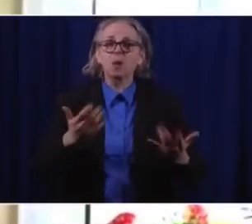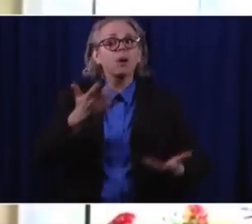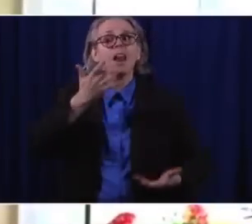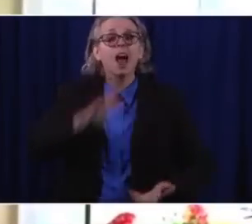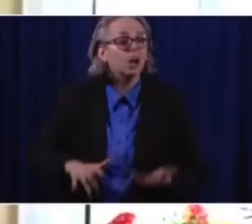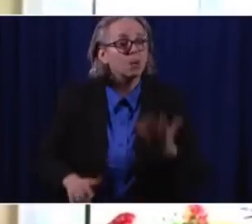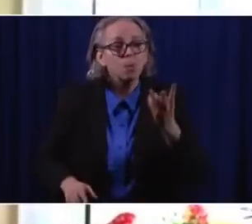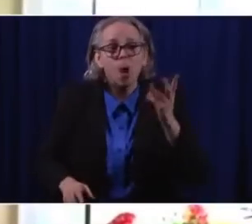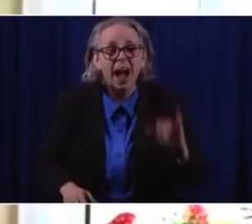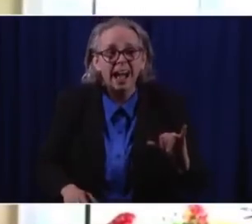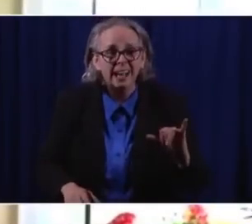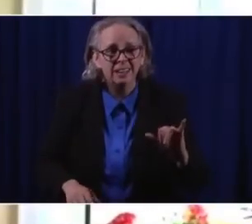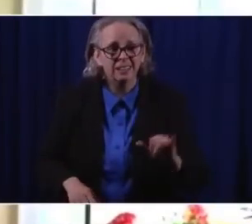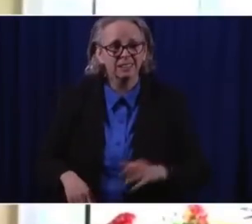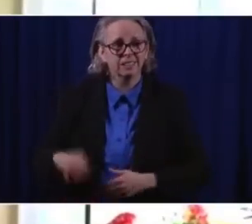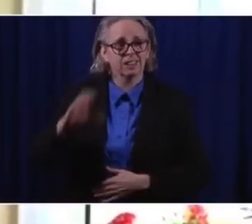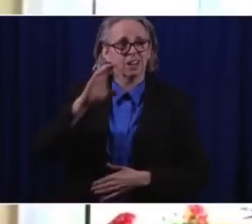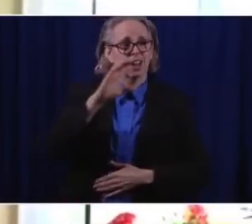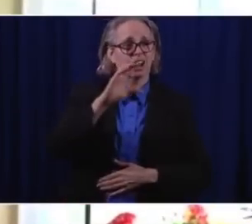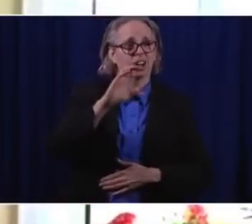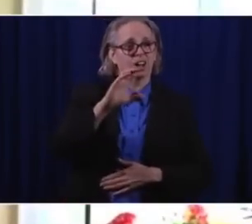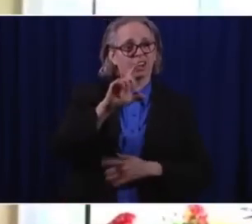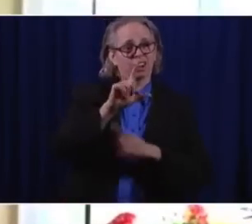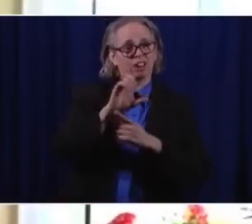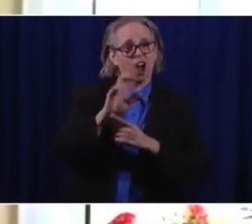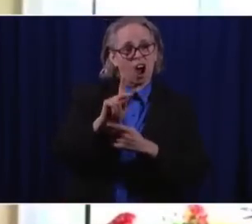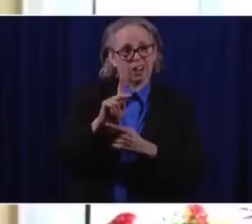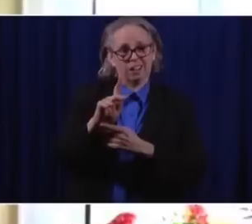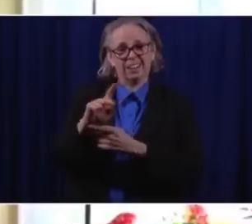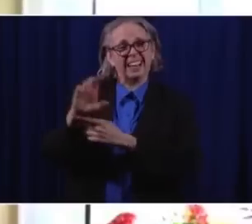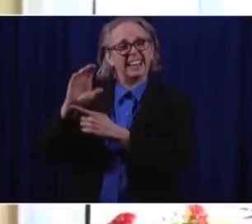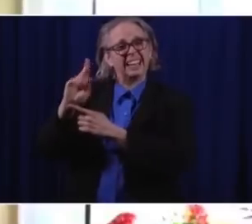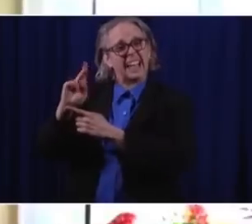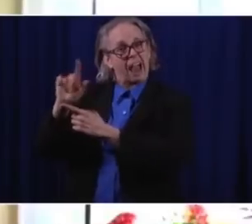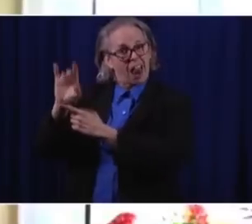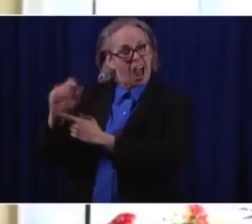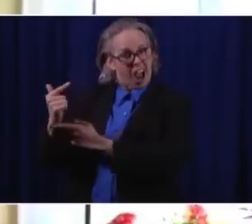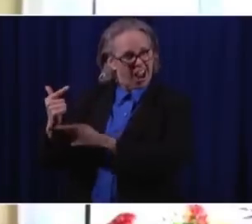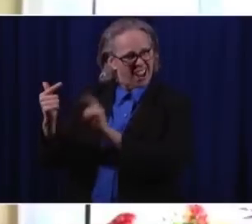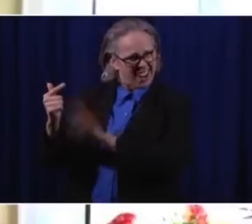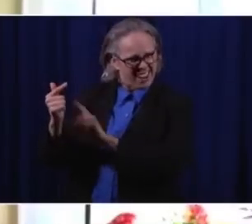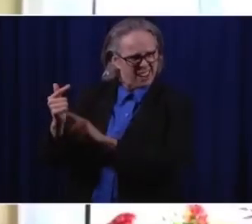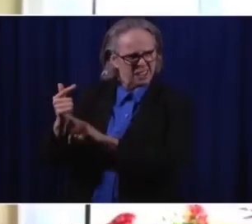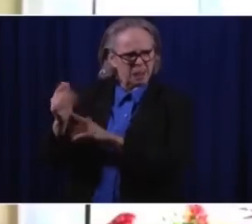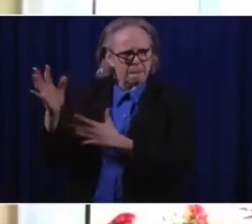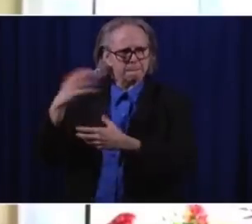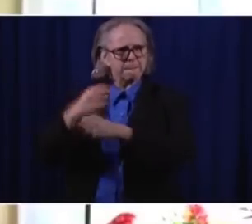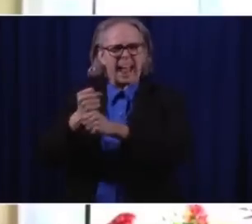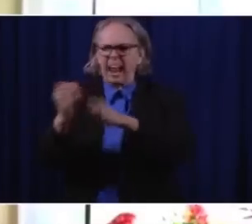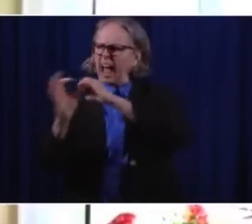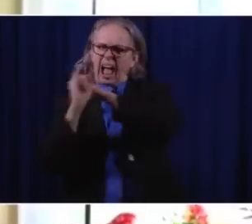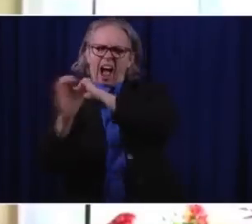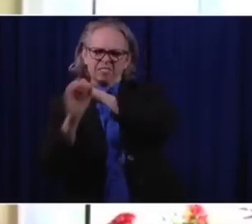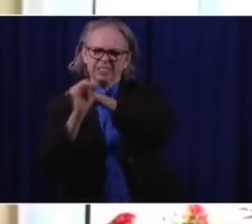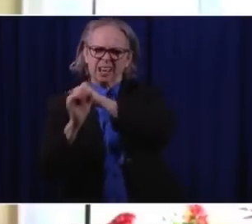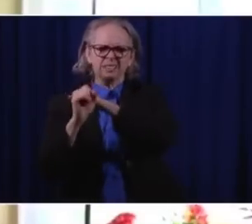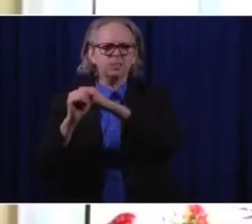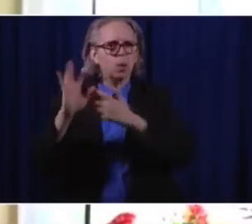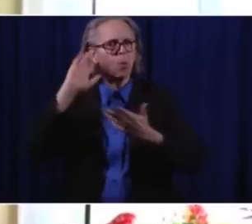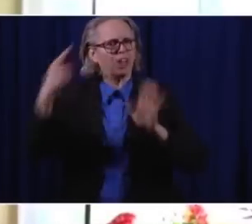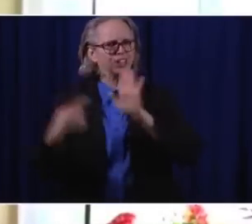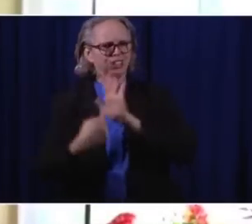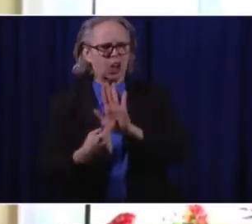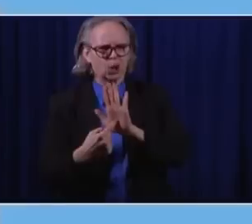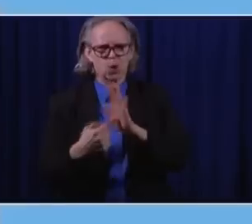kind enough to do an ad, and we're going to show you that ad right now.